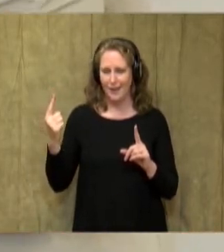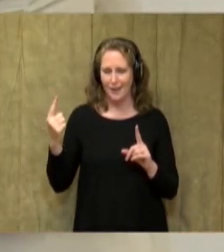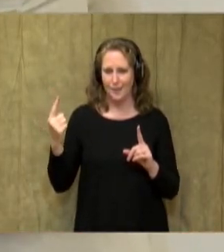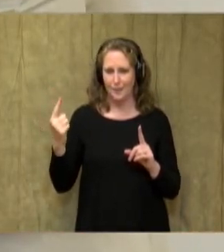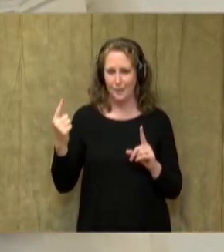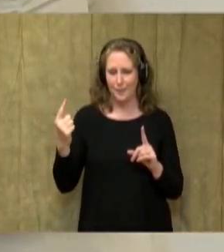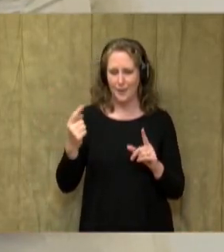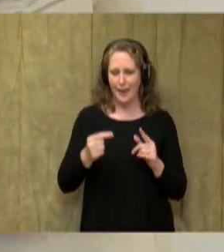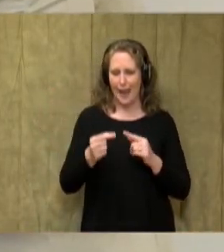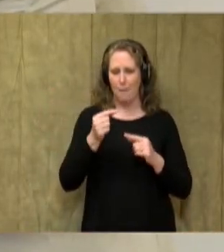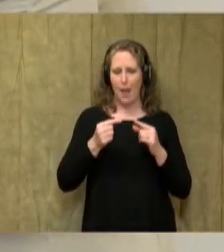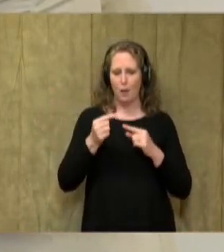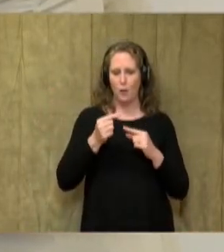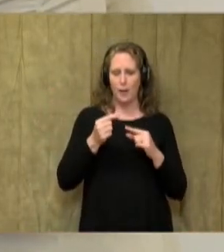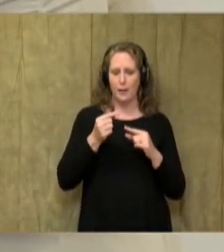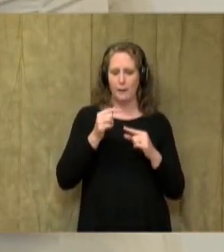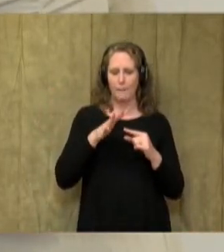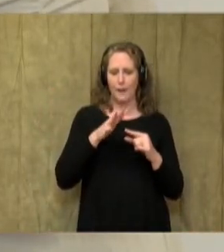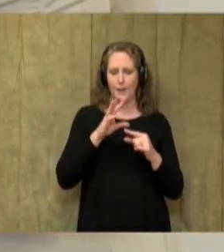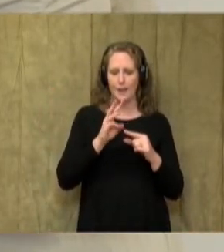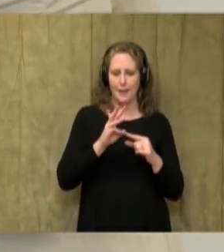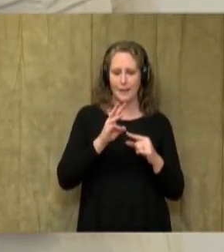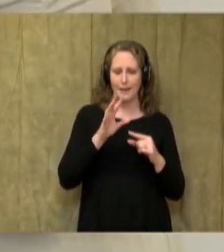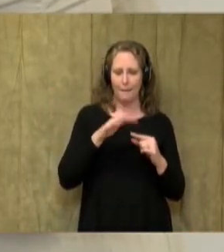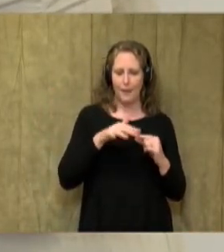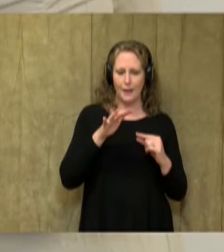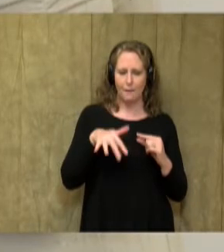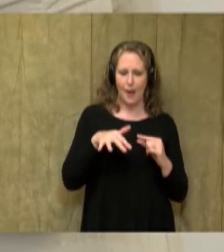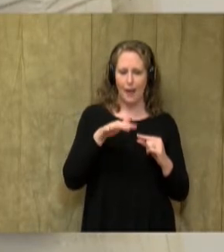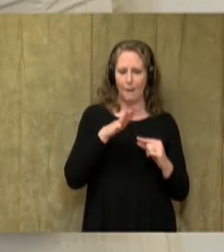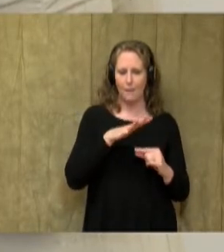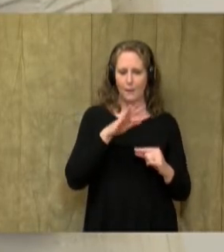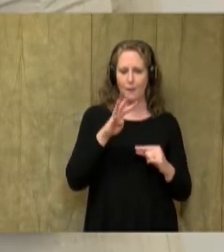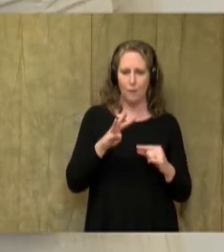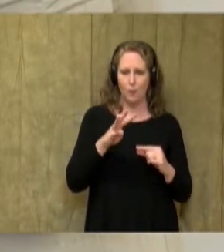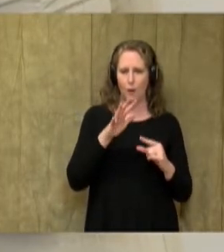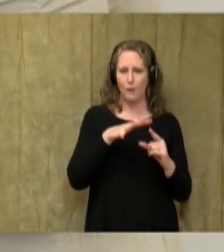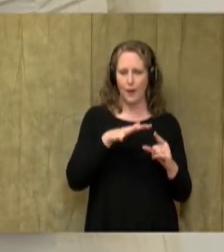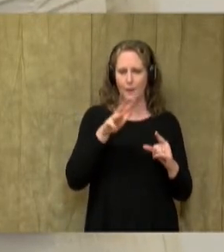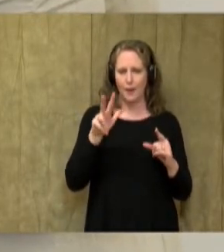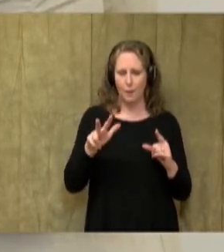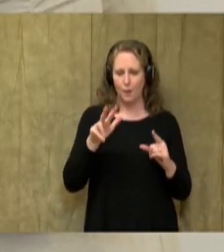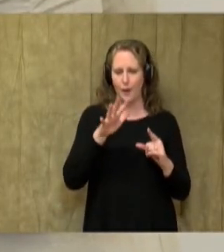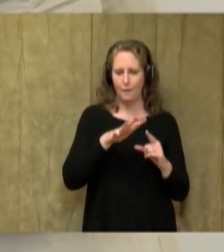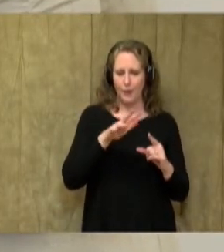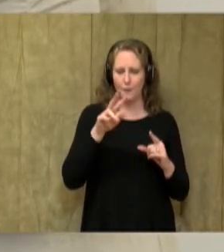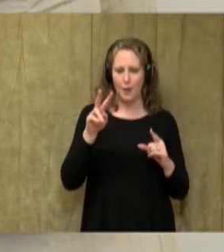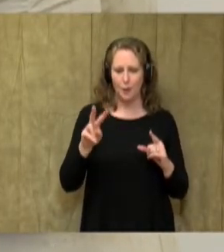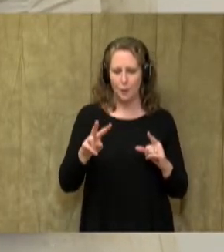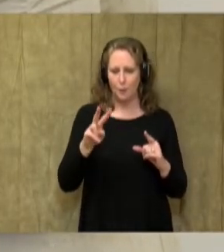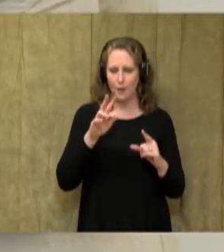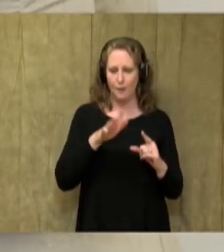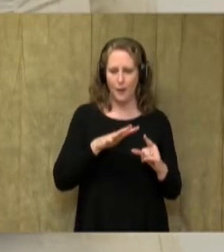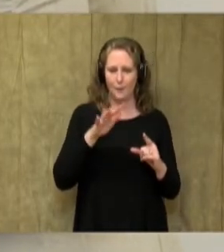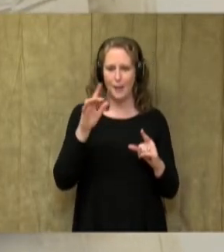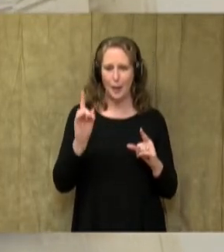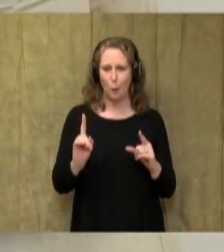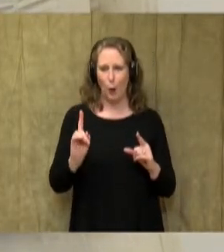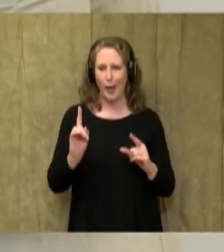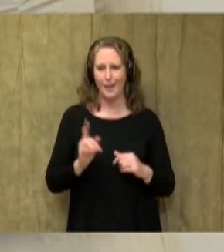backwards. 56, 55, 54, 53, 52,